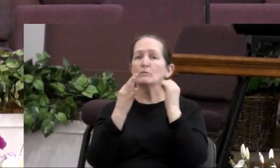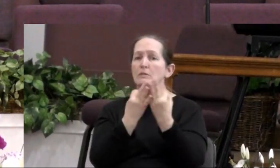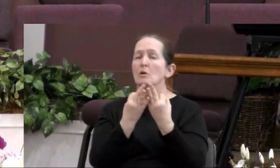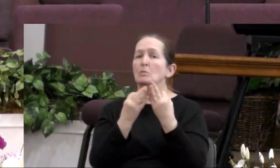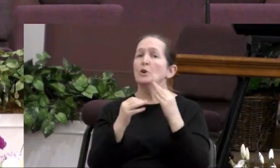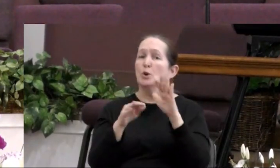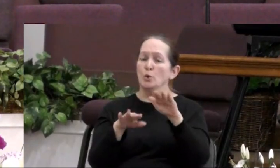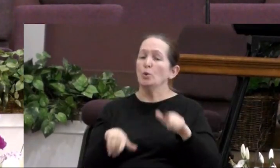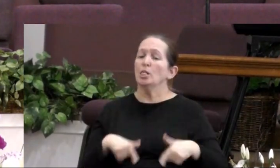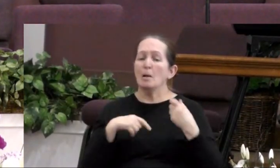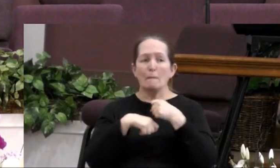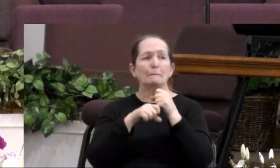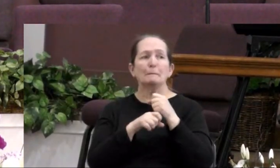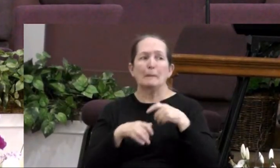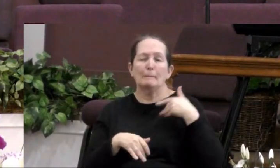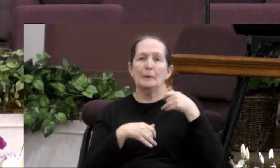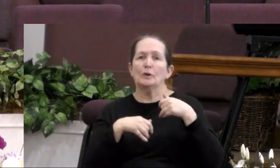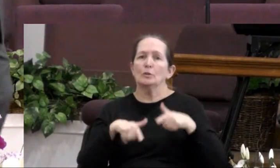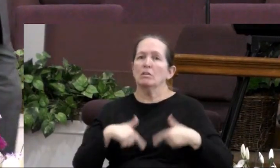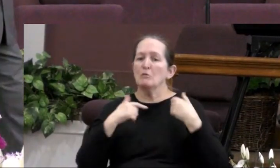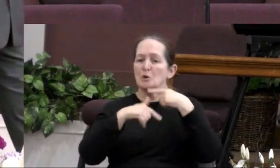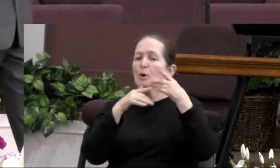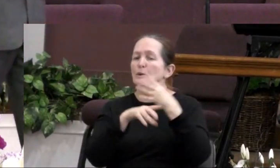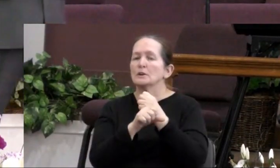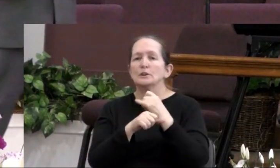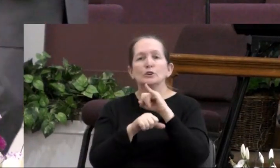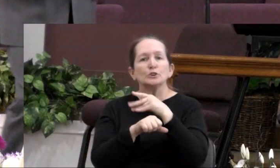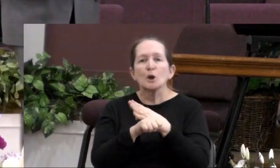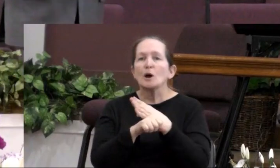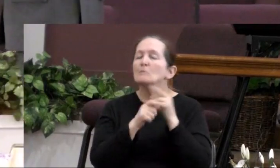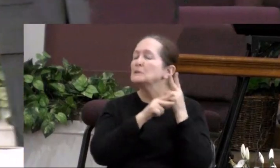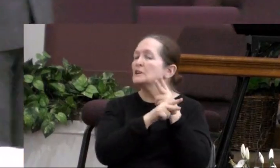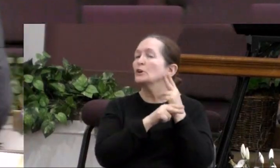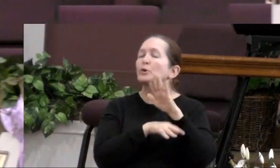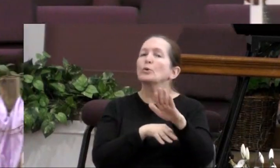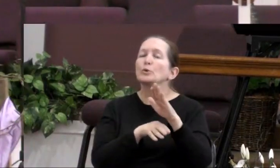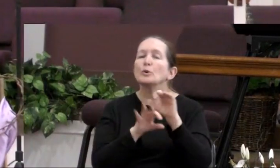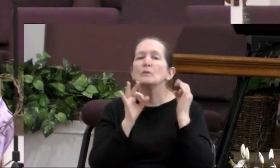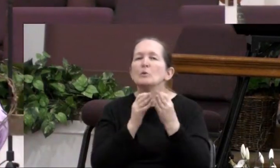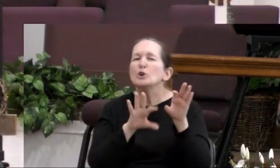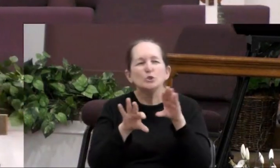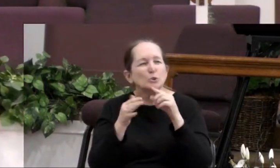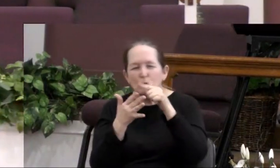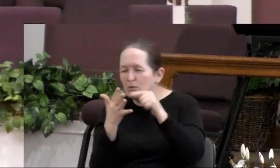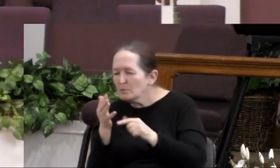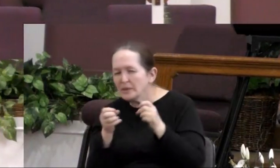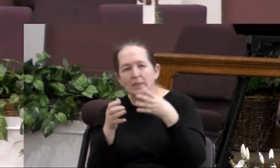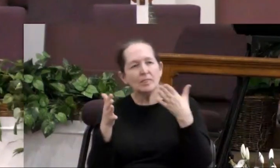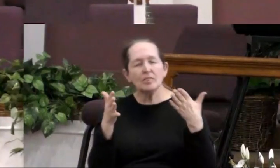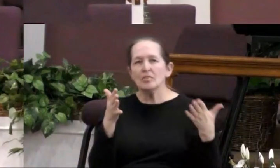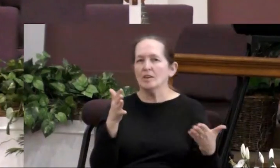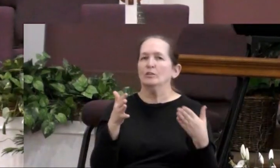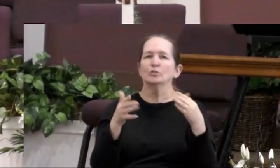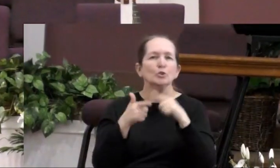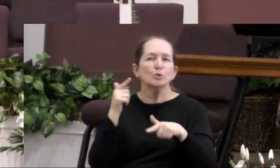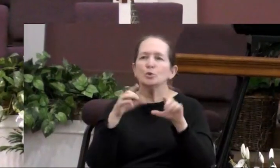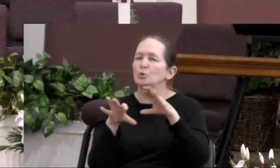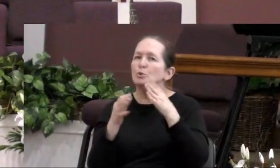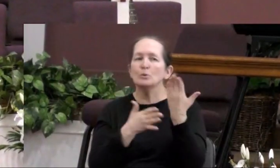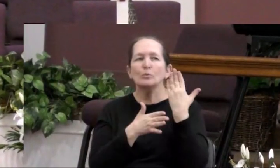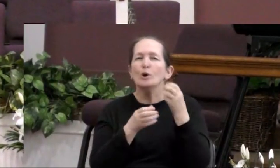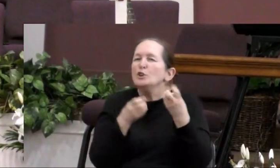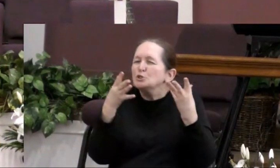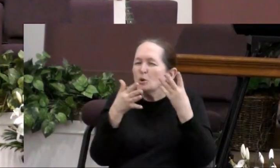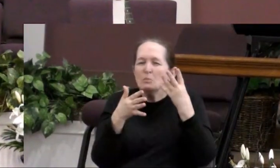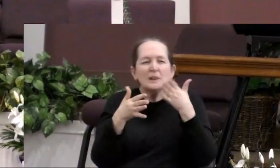you can make a better life now, you can go get a job, you can go take care of your family, you can do so many things that you couldn't do before, so many things that